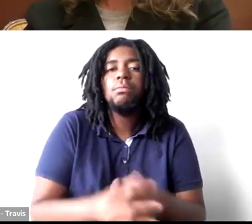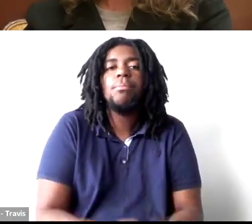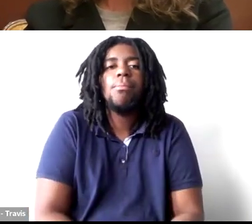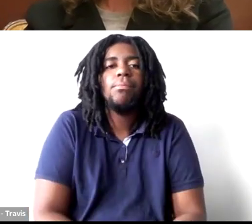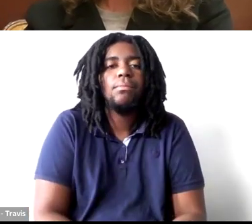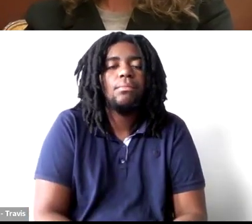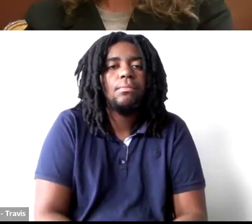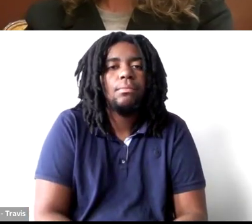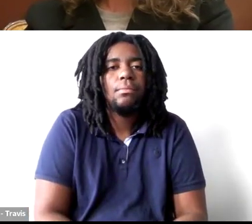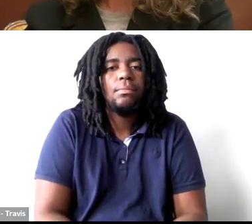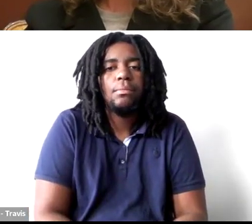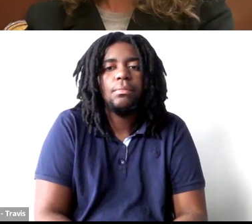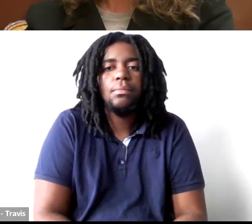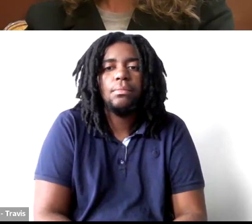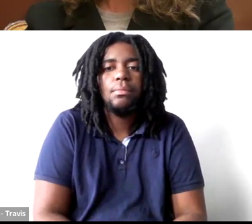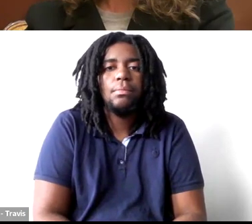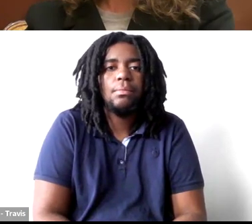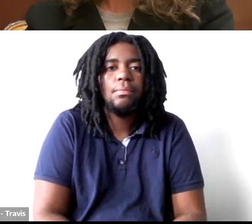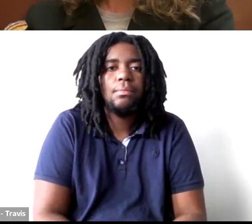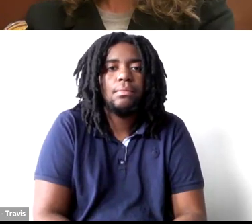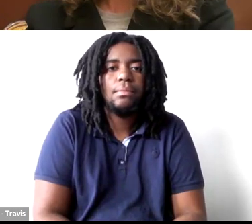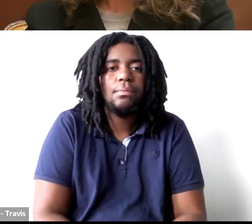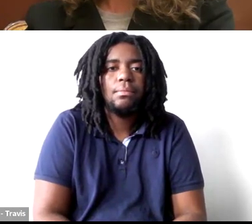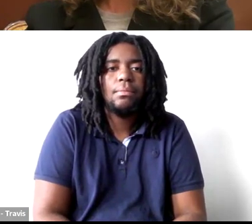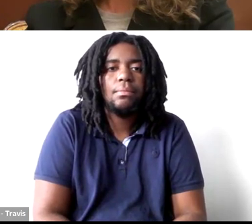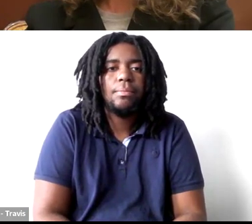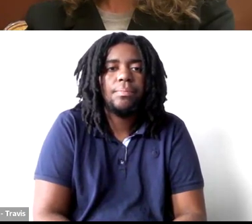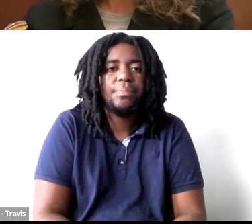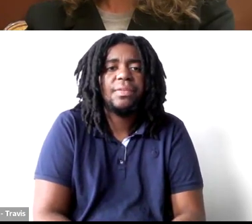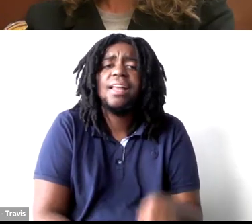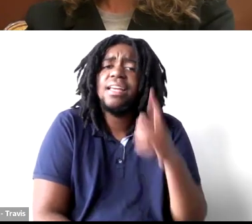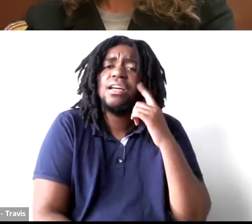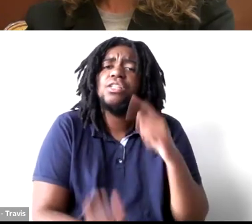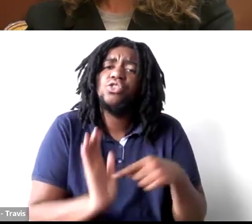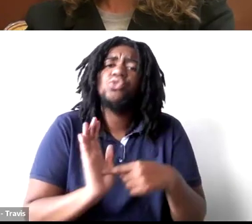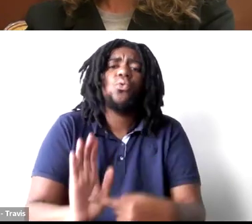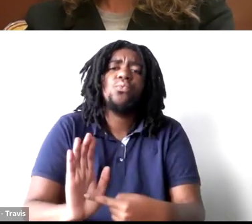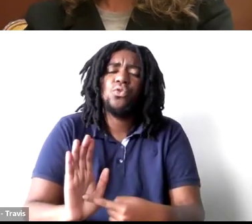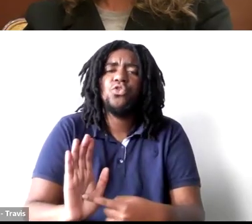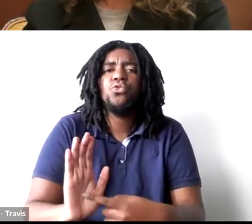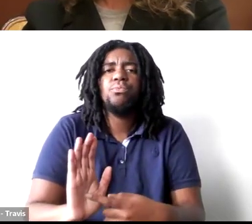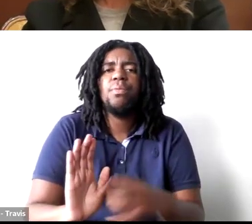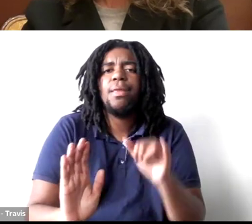going to, I think I can show that image here quickly.